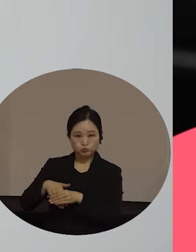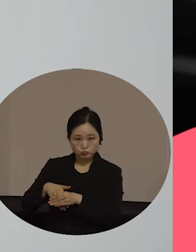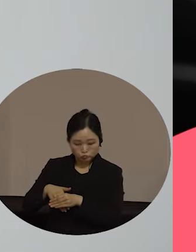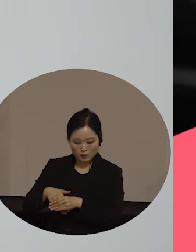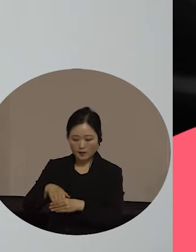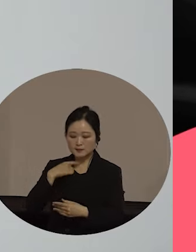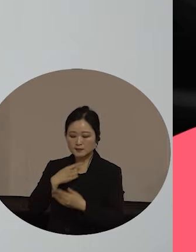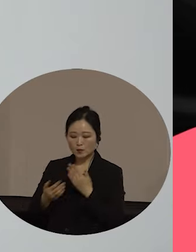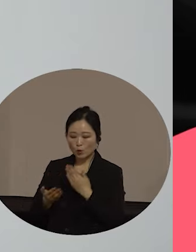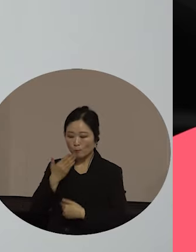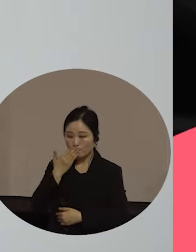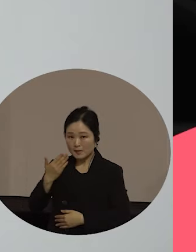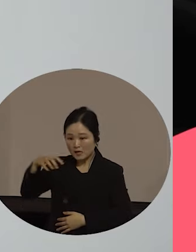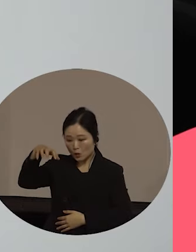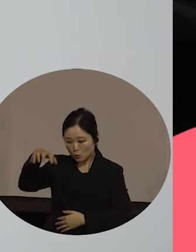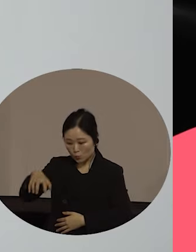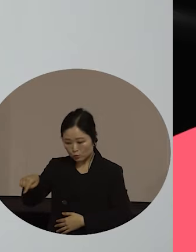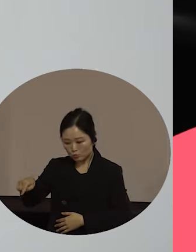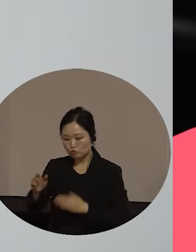for them.